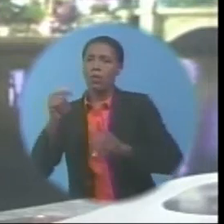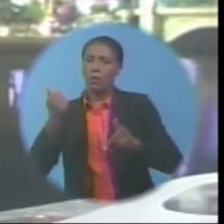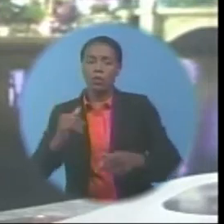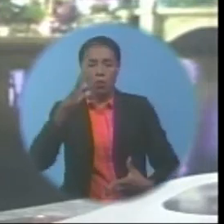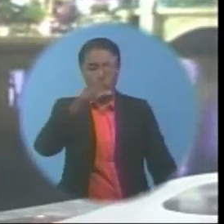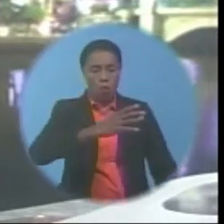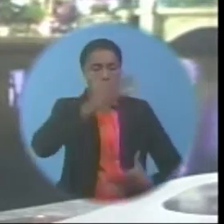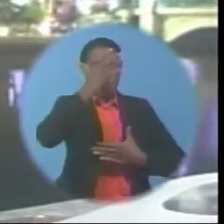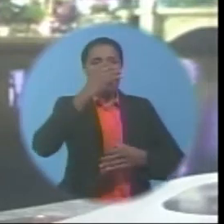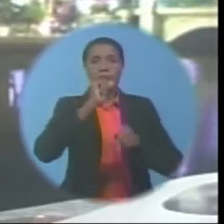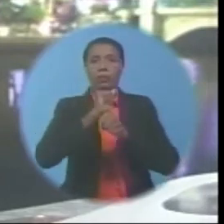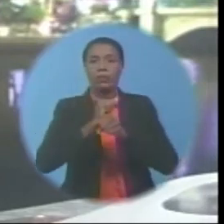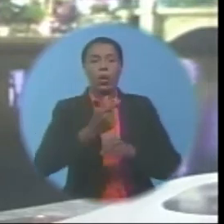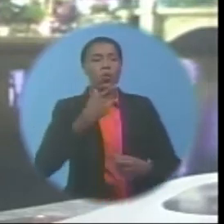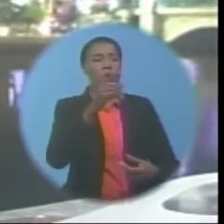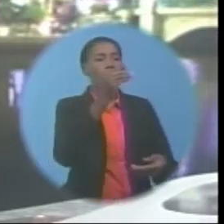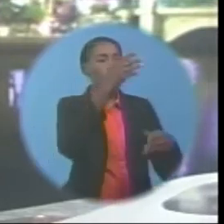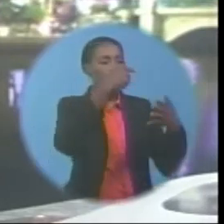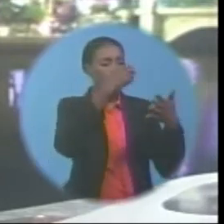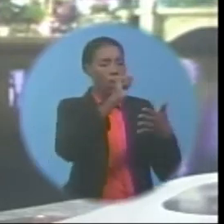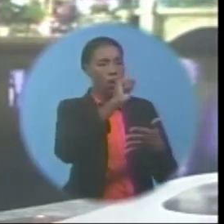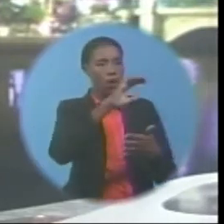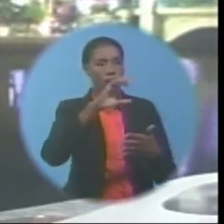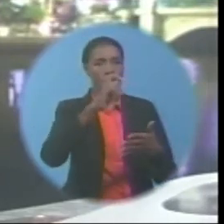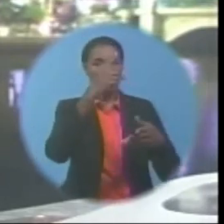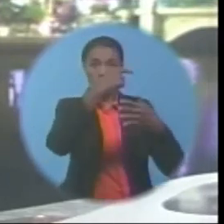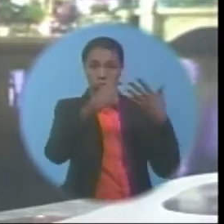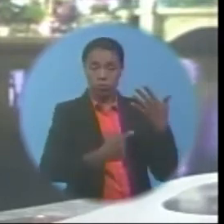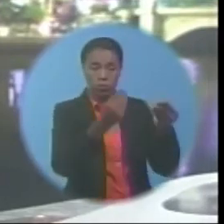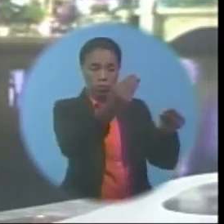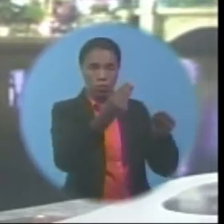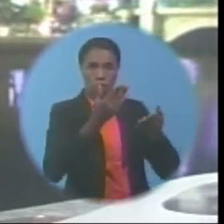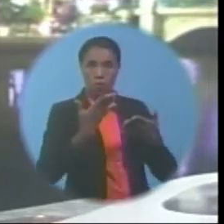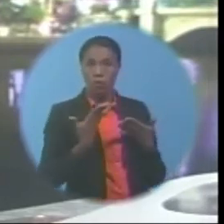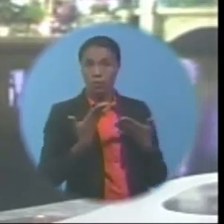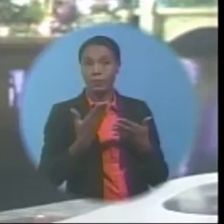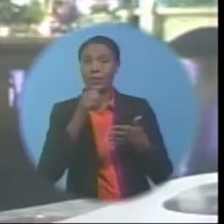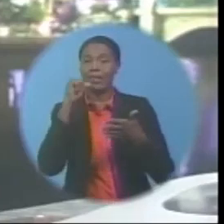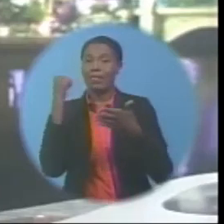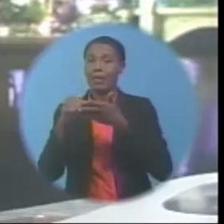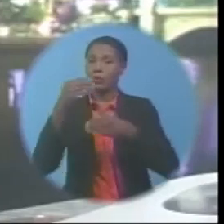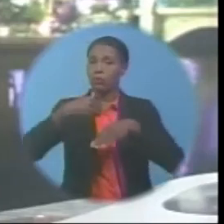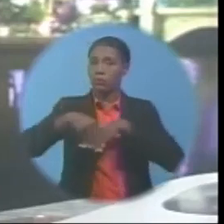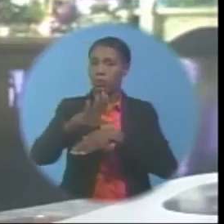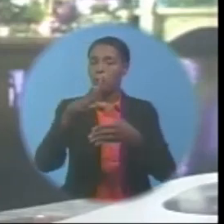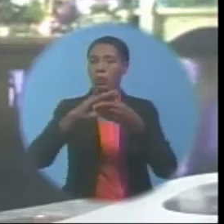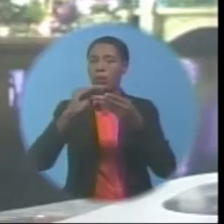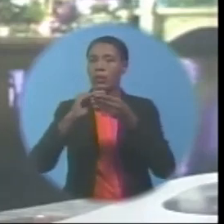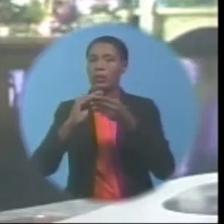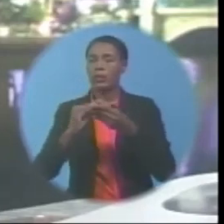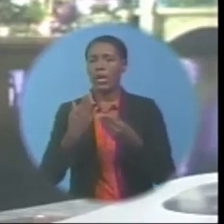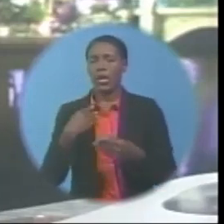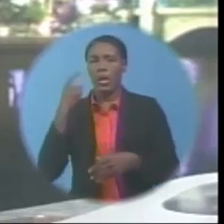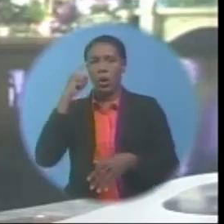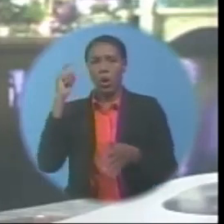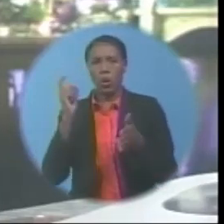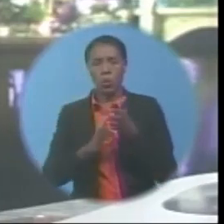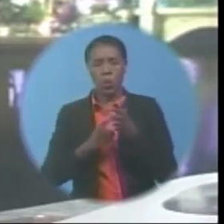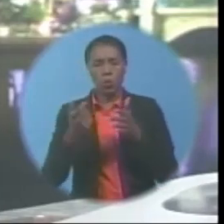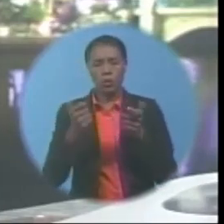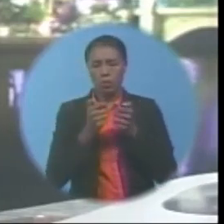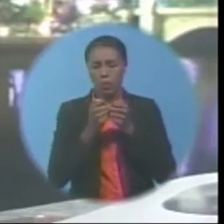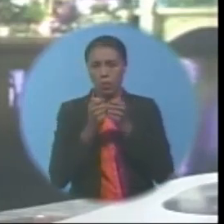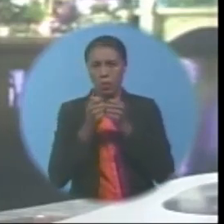acquire information regarding their personal bank accounts. In a statement, the association said it had become aware of text